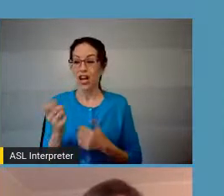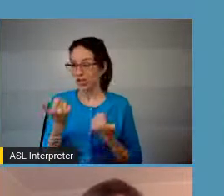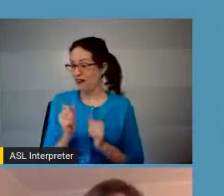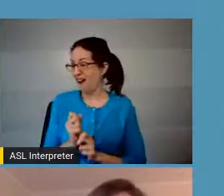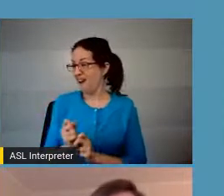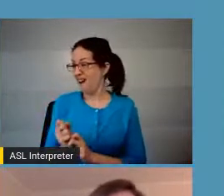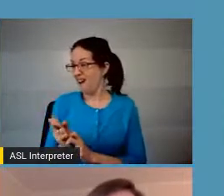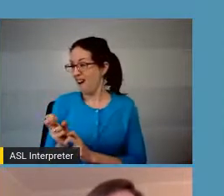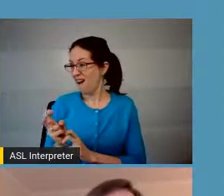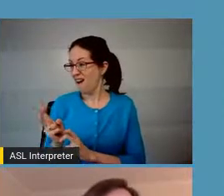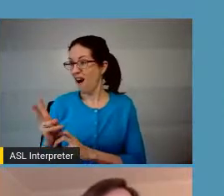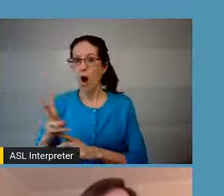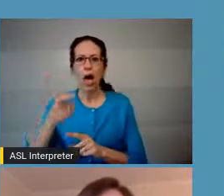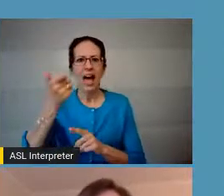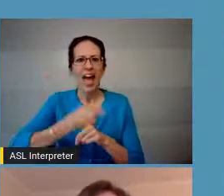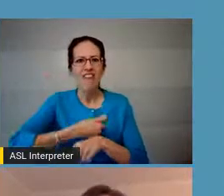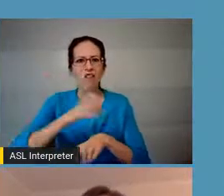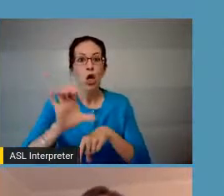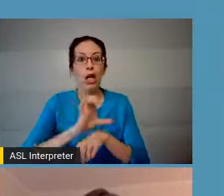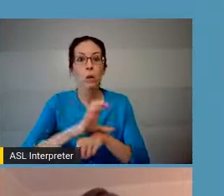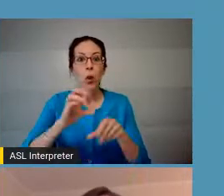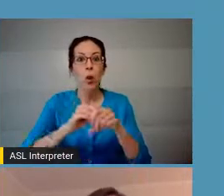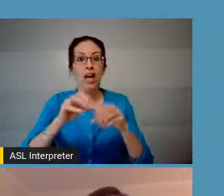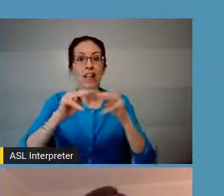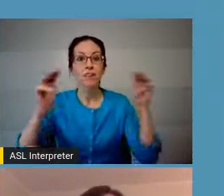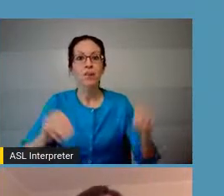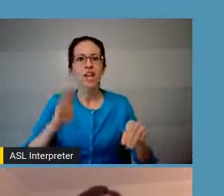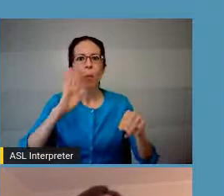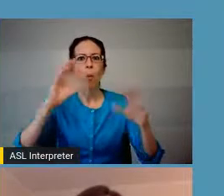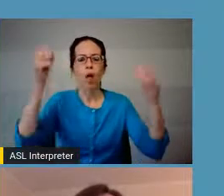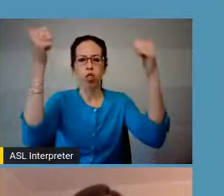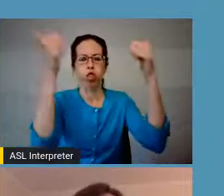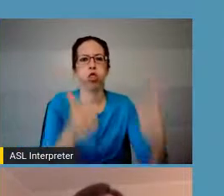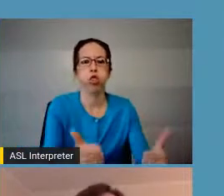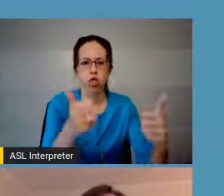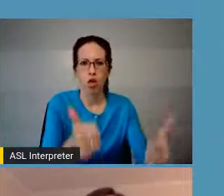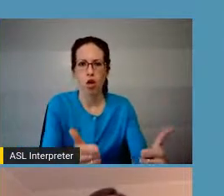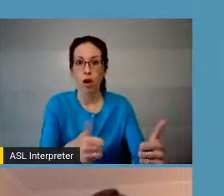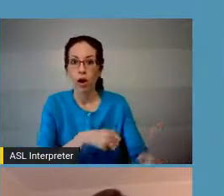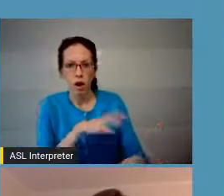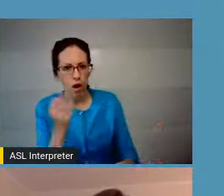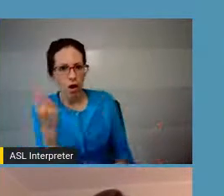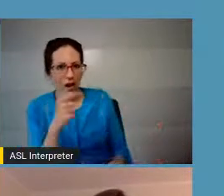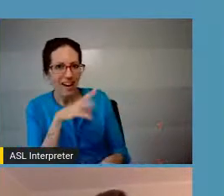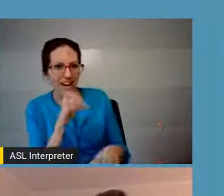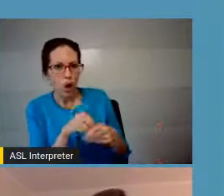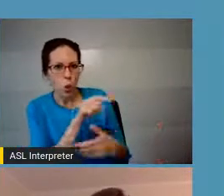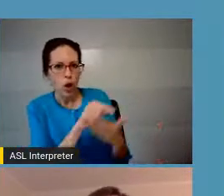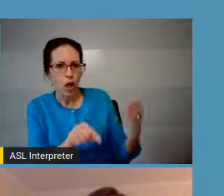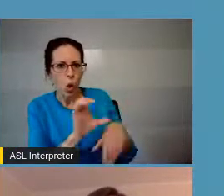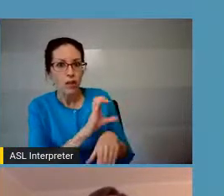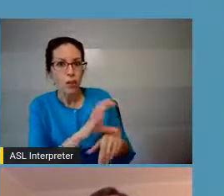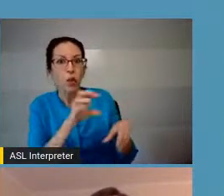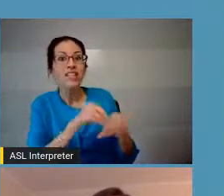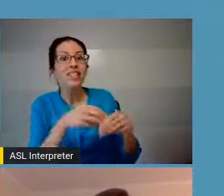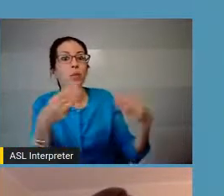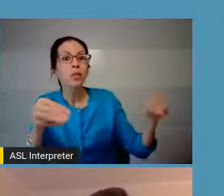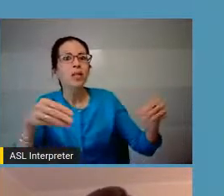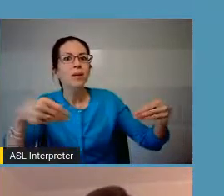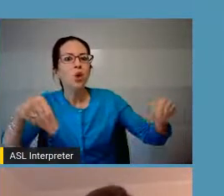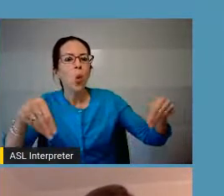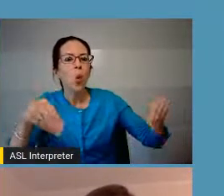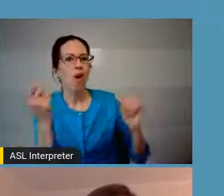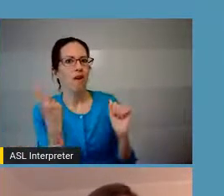every computer in the museum, including the ones in retail. So you might want to have a conversation about bandwidth if you're planning on creating and